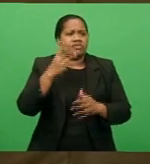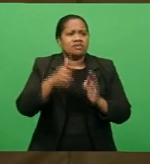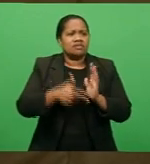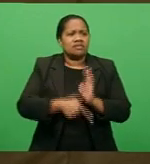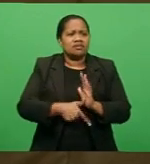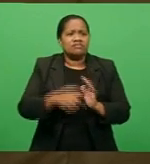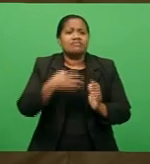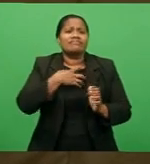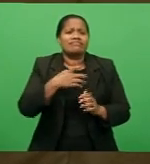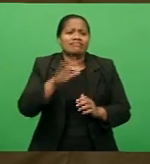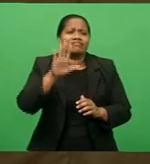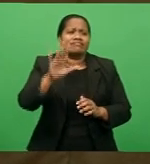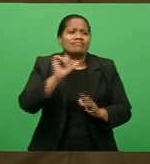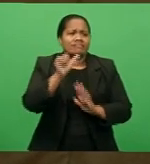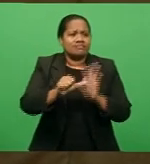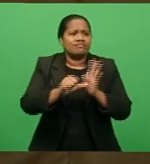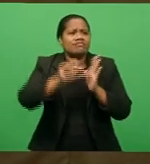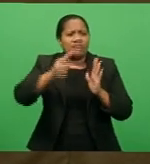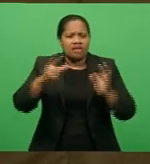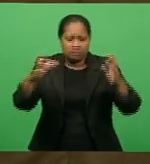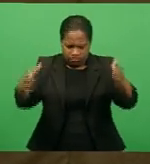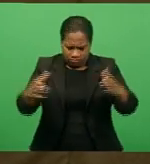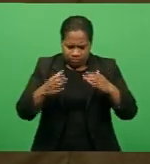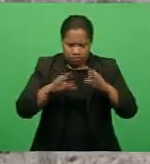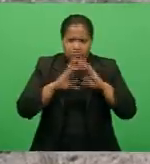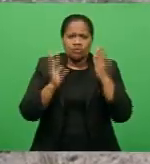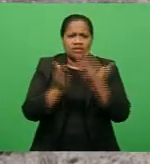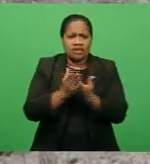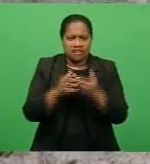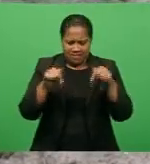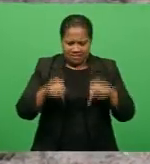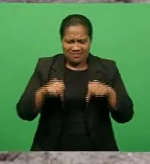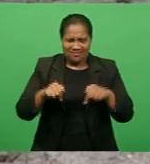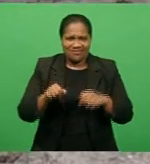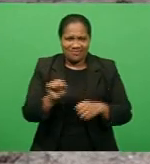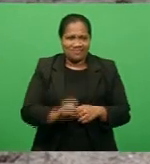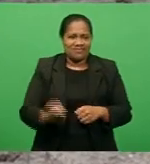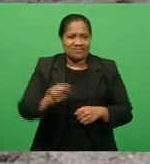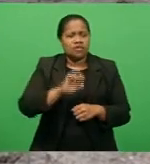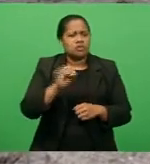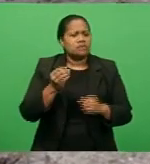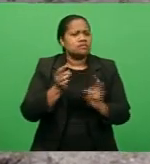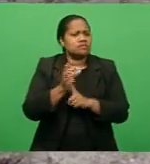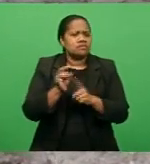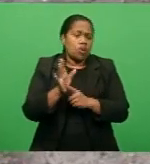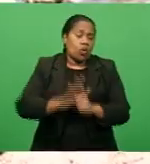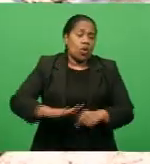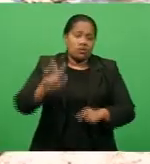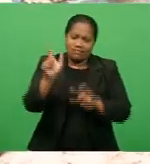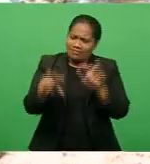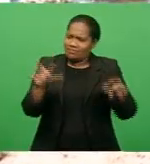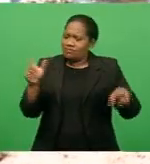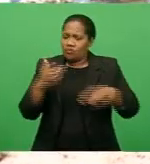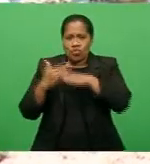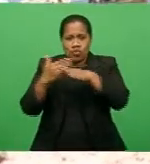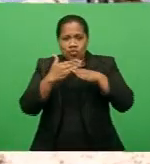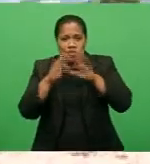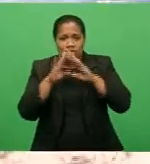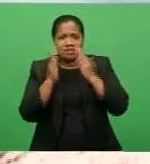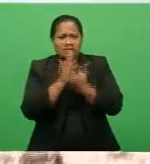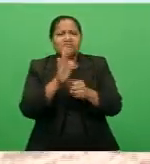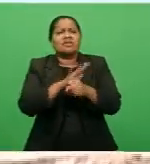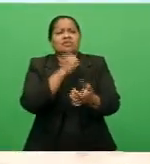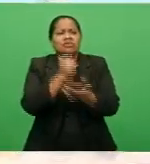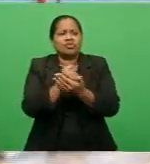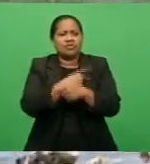your age, but we can get together in cyberspace. Mawi says it's crucial that all stakeholders work together to ensure that we find